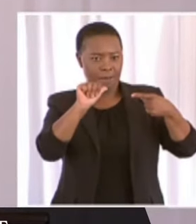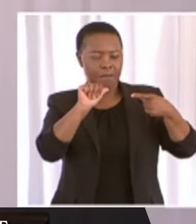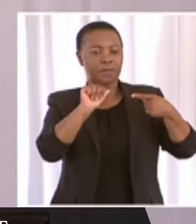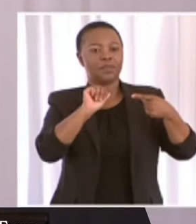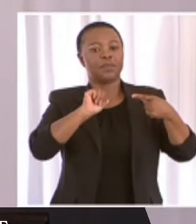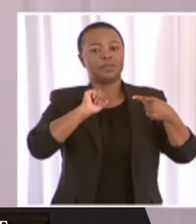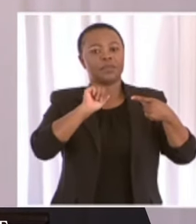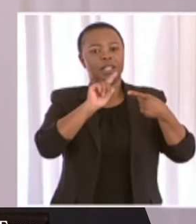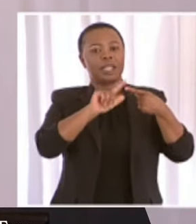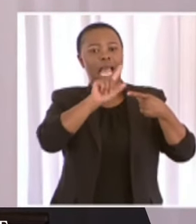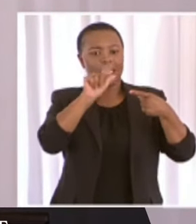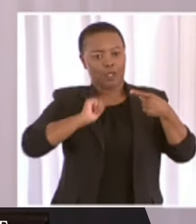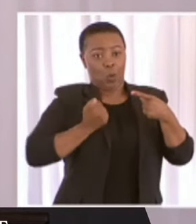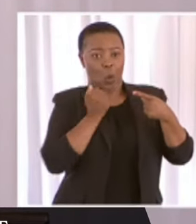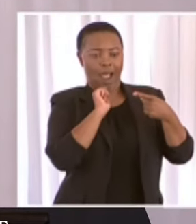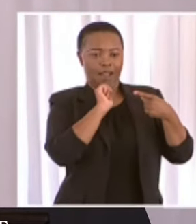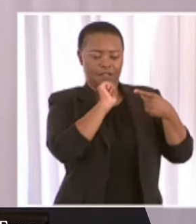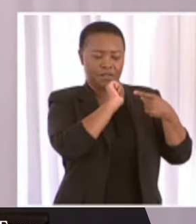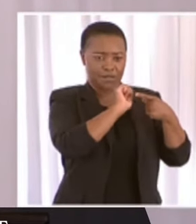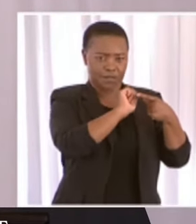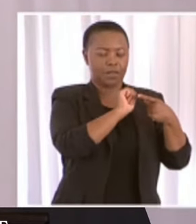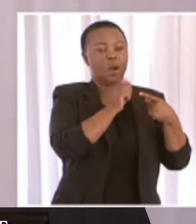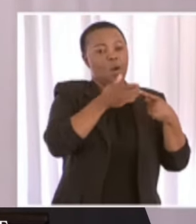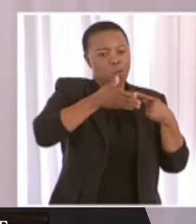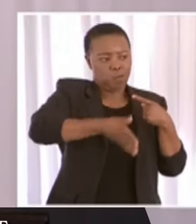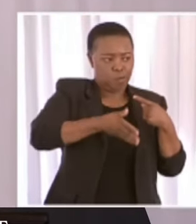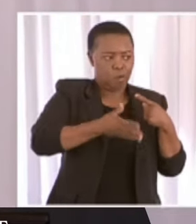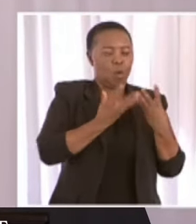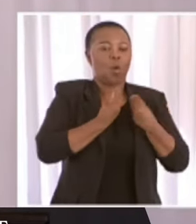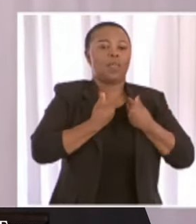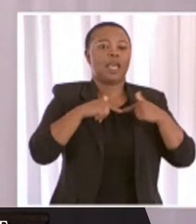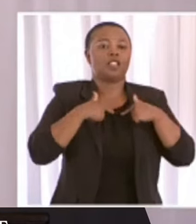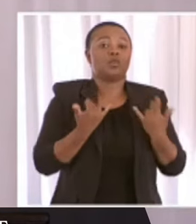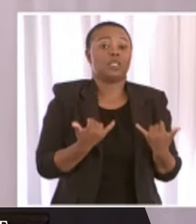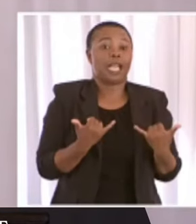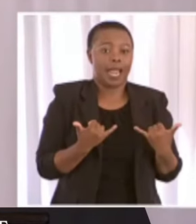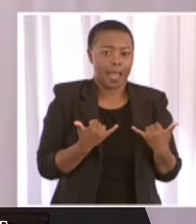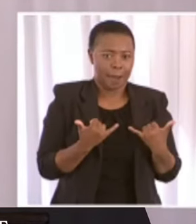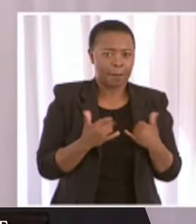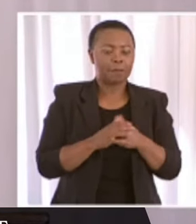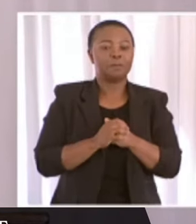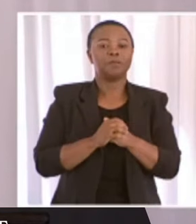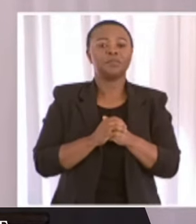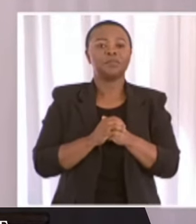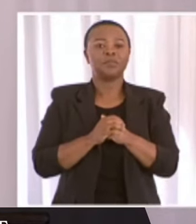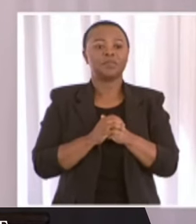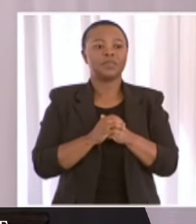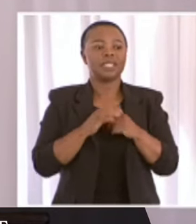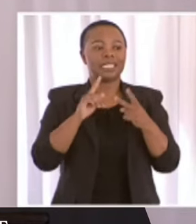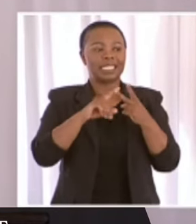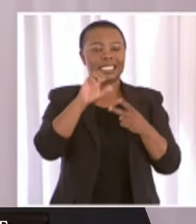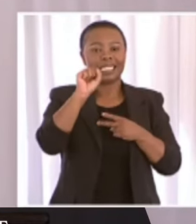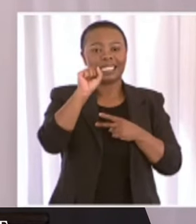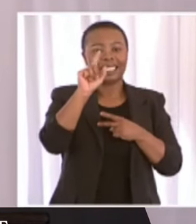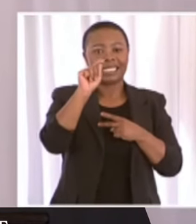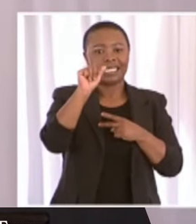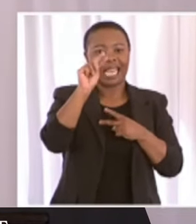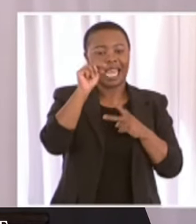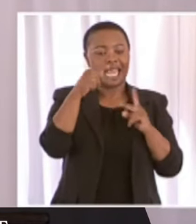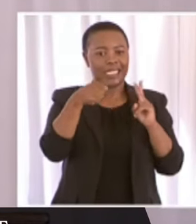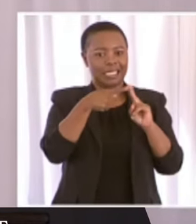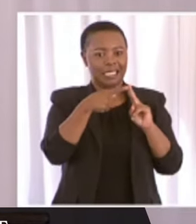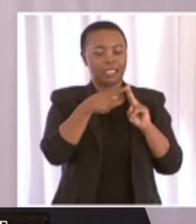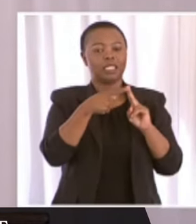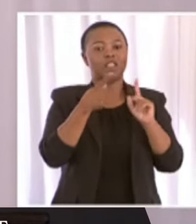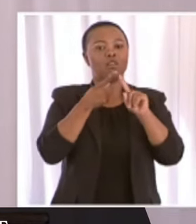Aziz's wife, who's here with us today. And of course, Sam Gurney, who's come all the